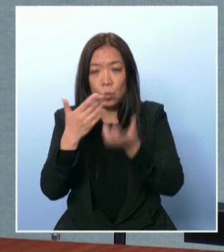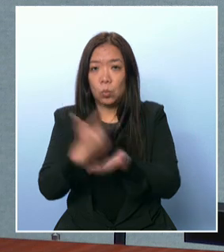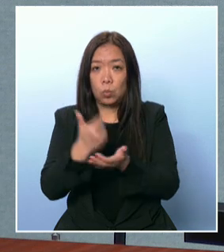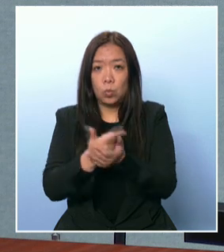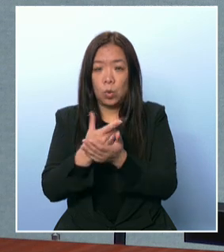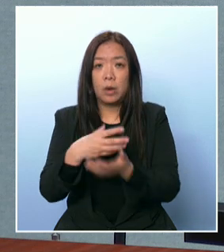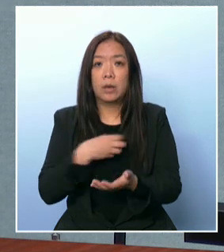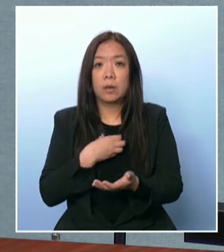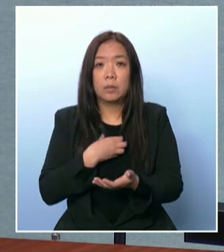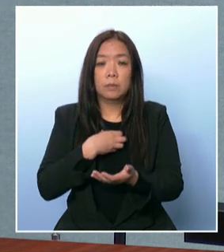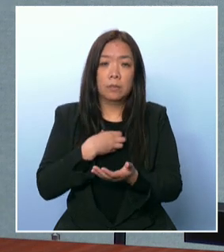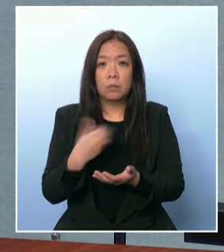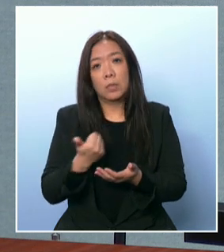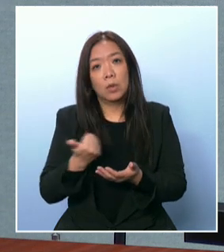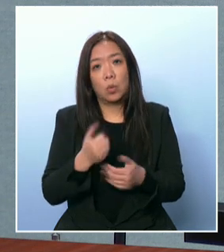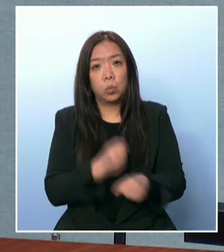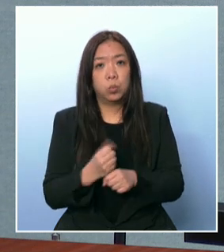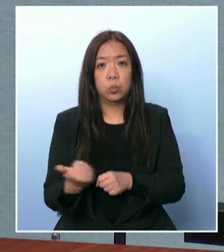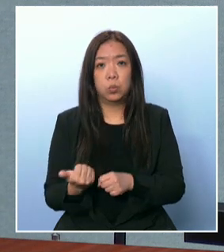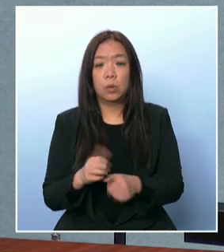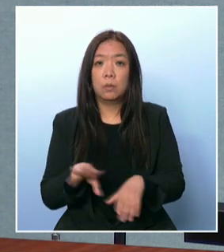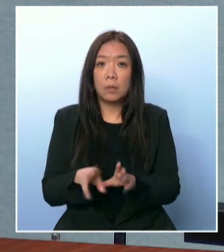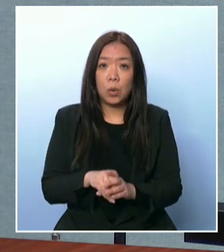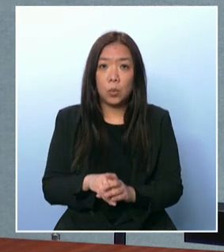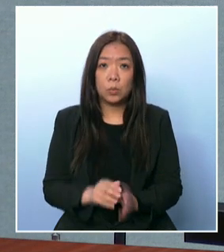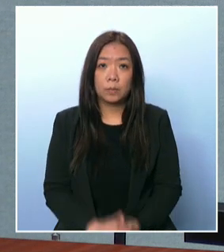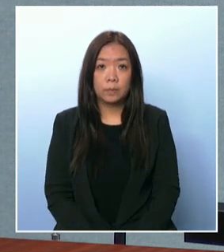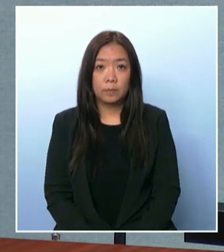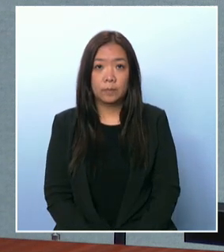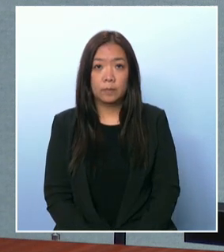more importance to Chinese medicine in the coming few years.